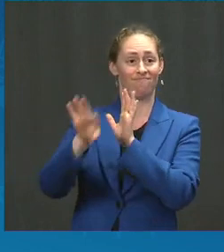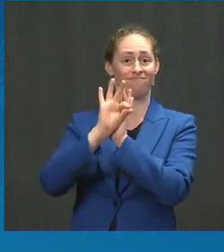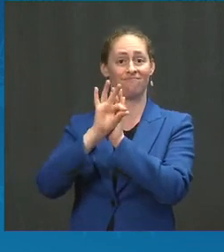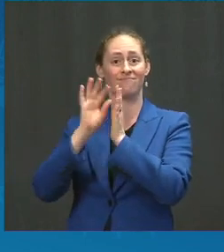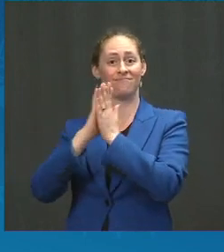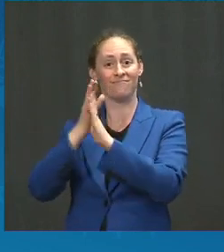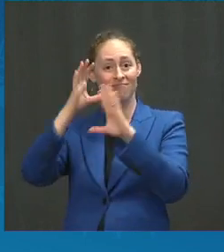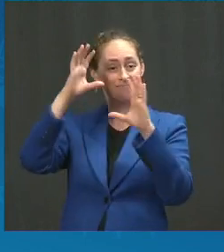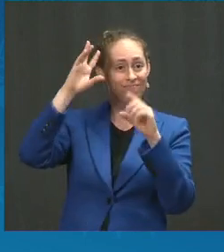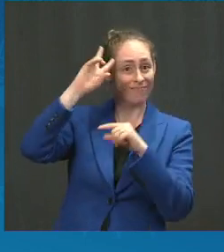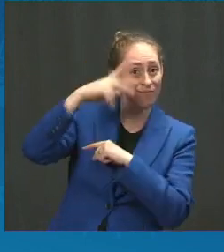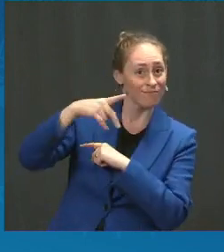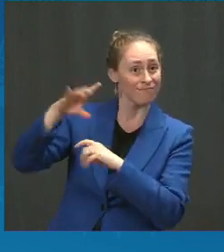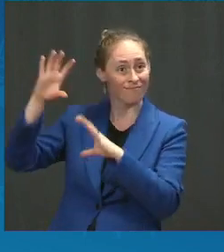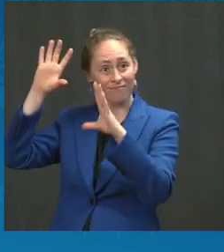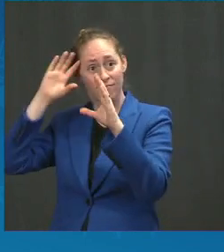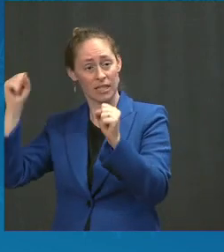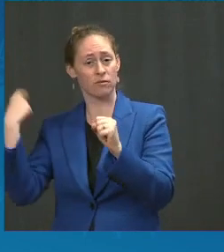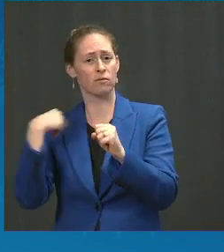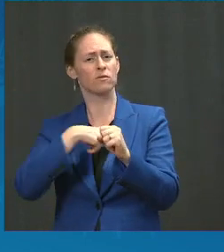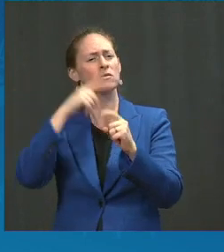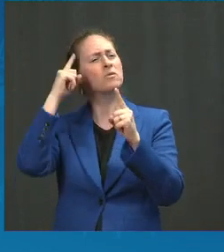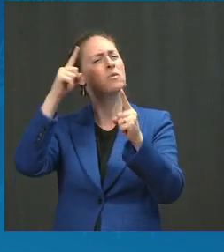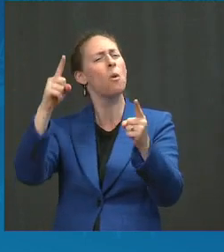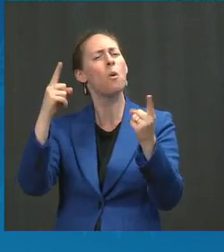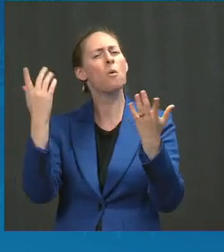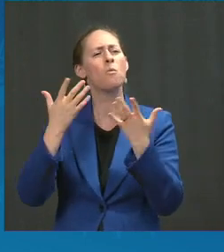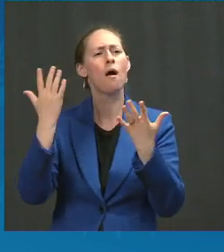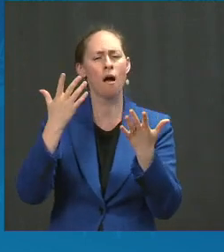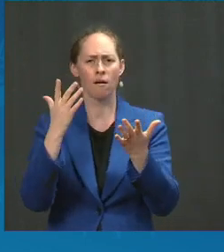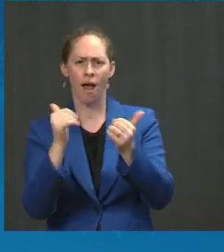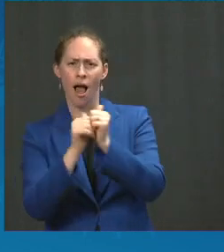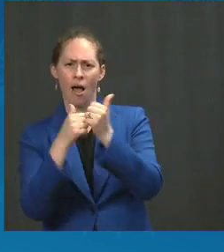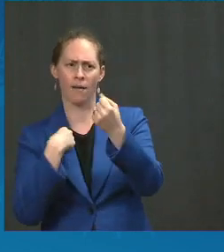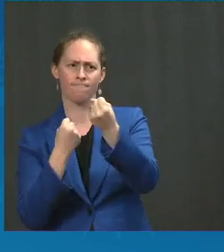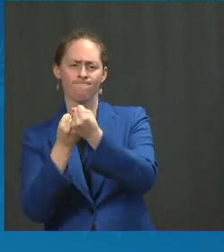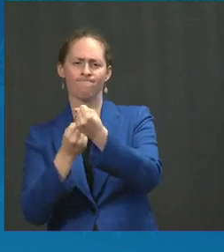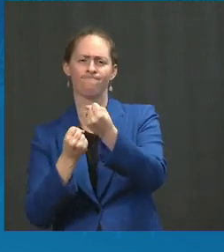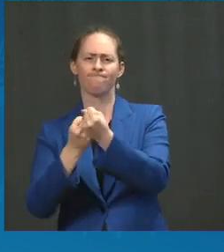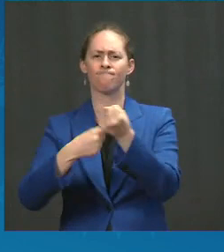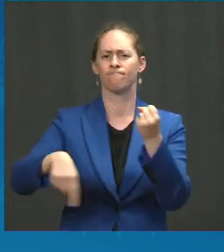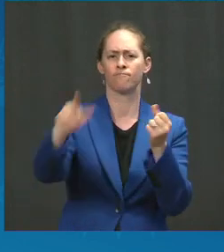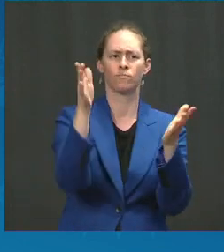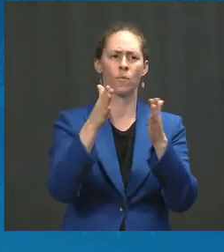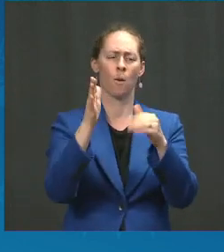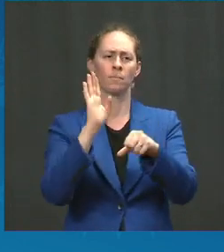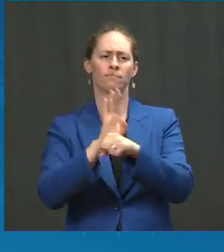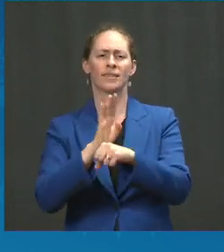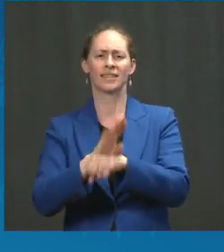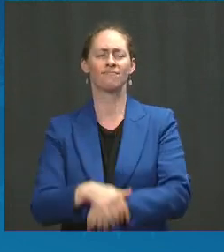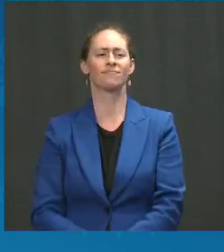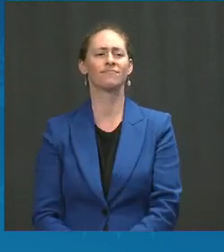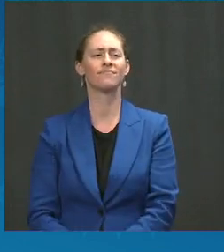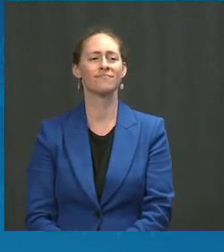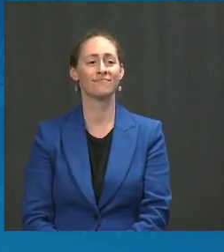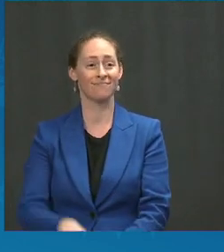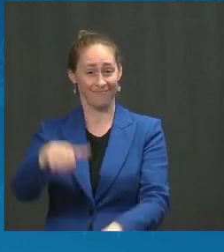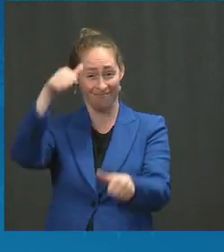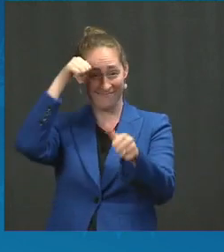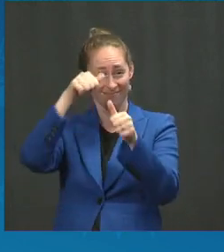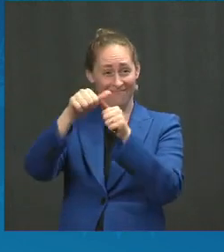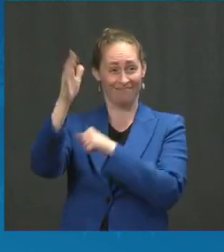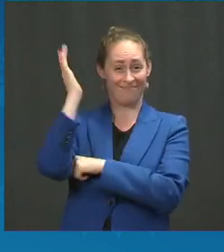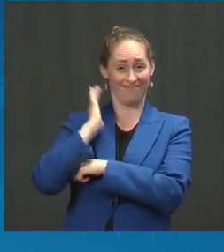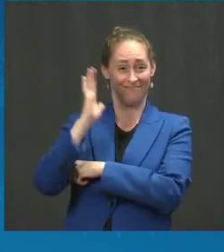small businesses with relief. And I don't need to remind you guys of those days when we first took office and how folks